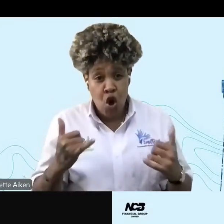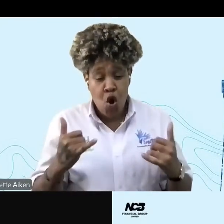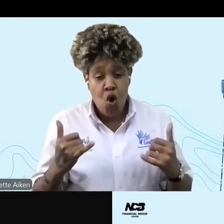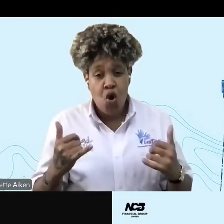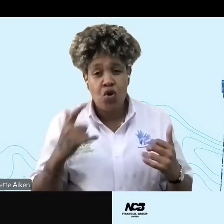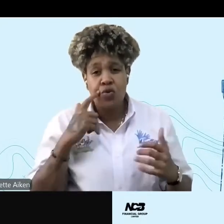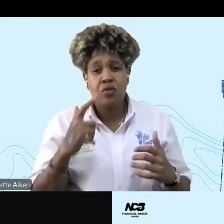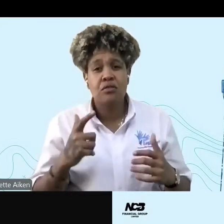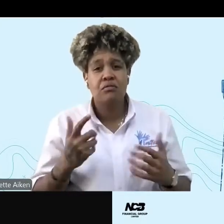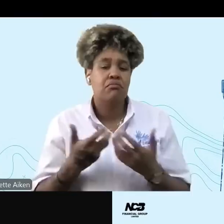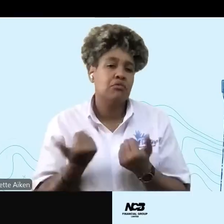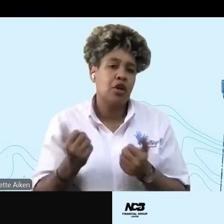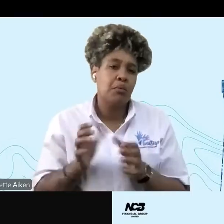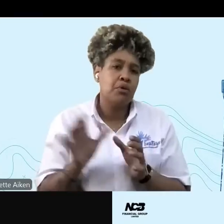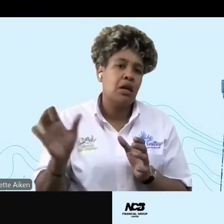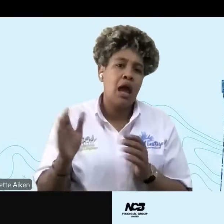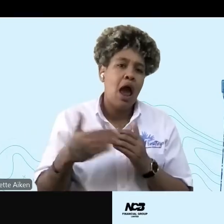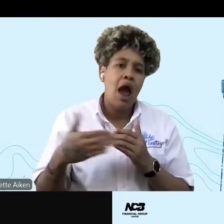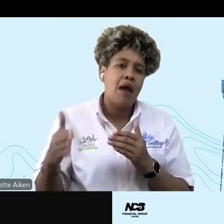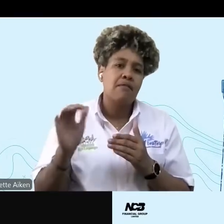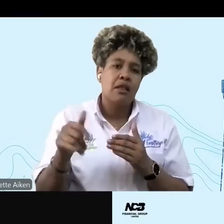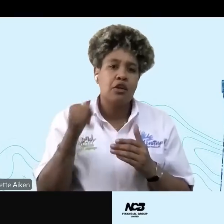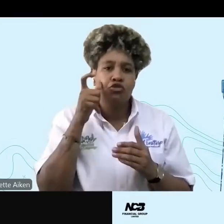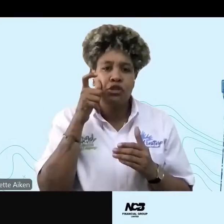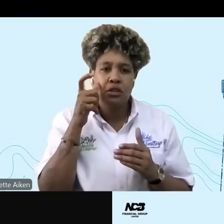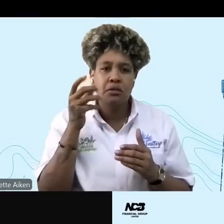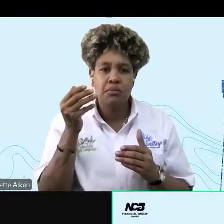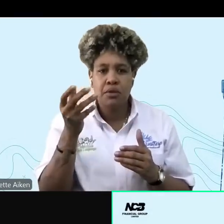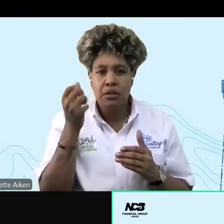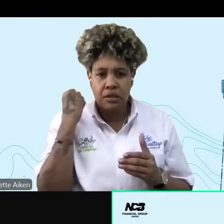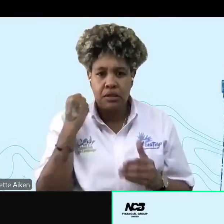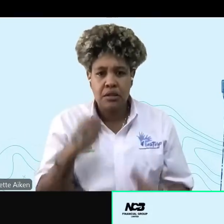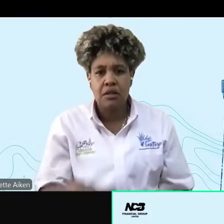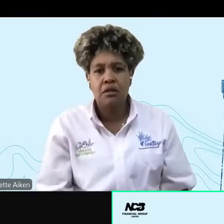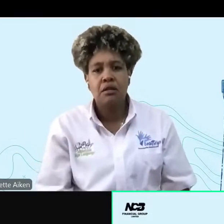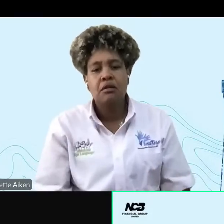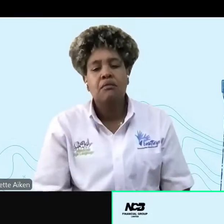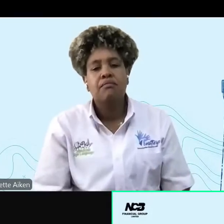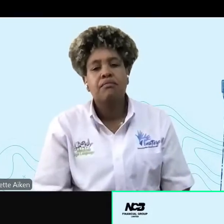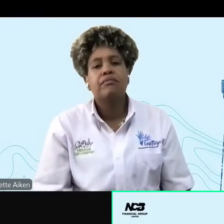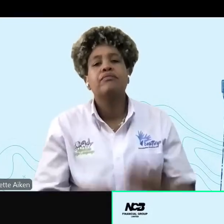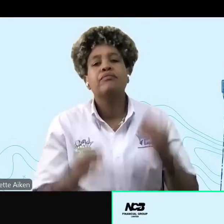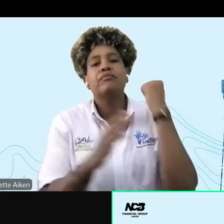a standalone after that recent round of refinancing. Yes, as of